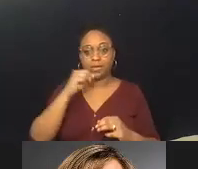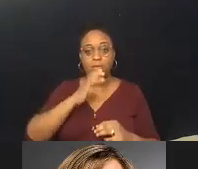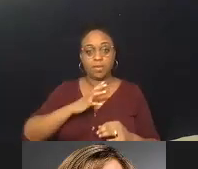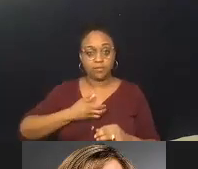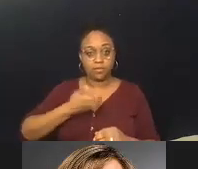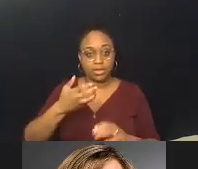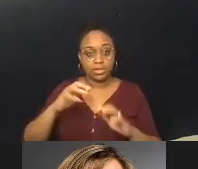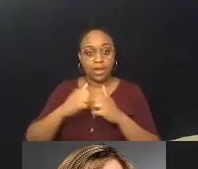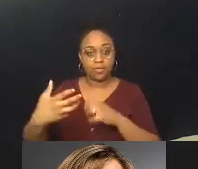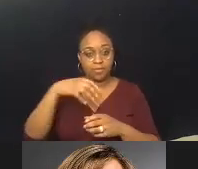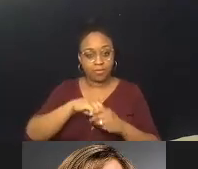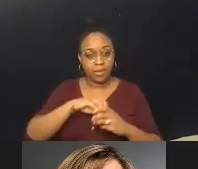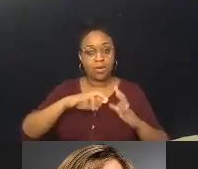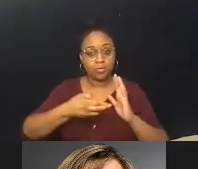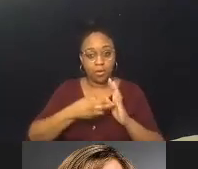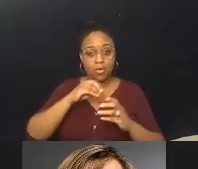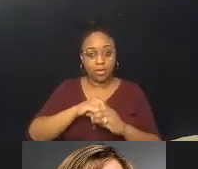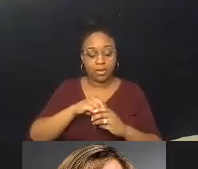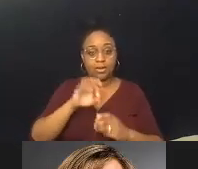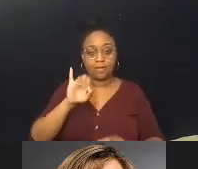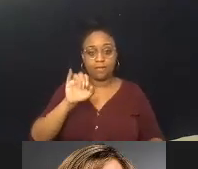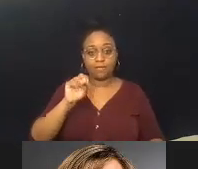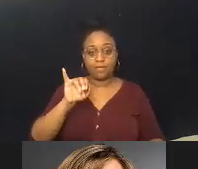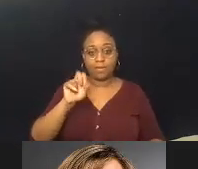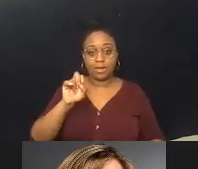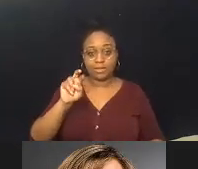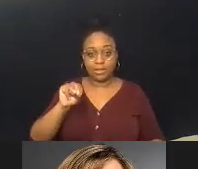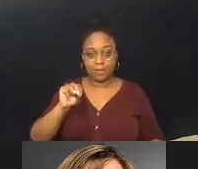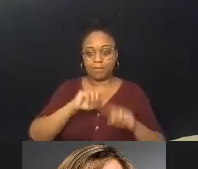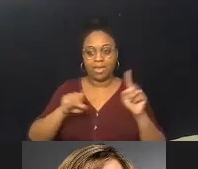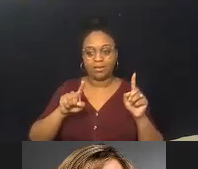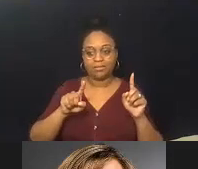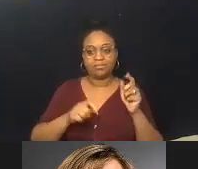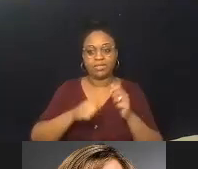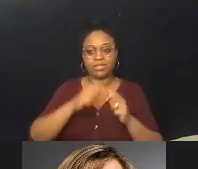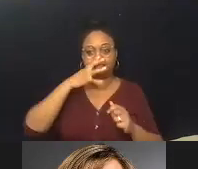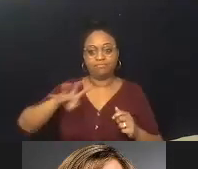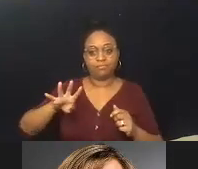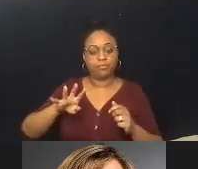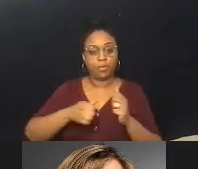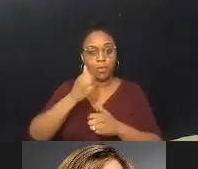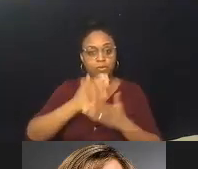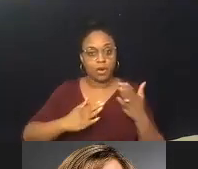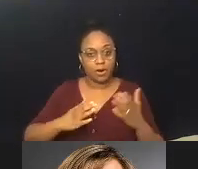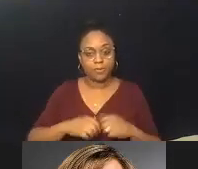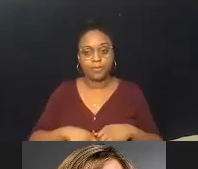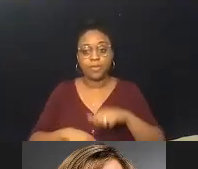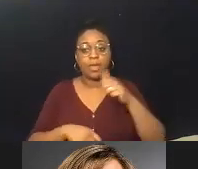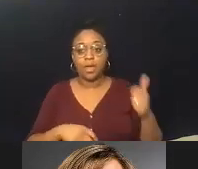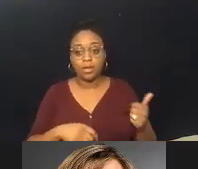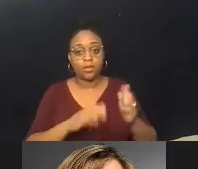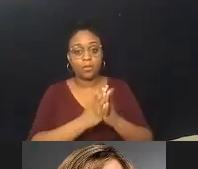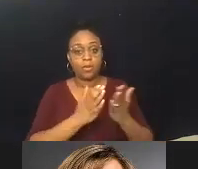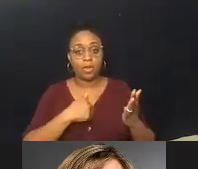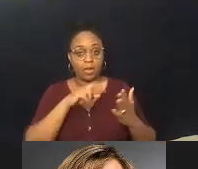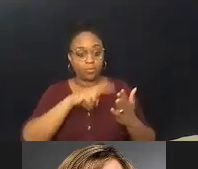they've been forgotten about in mainstream feminism. Another book that I'm currently reading is called Post-Traumatic Slave Syndrome by